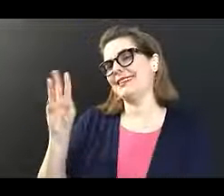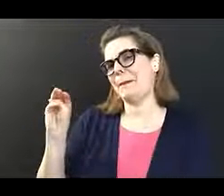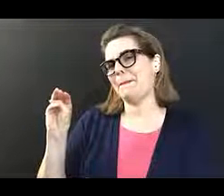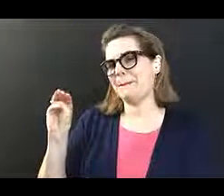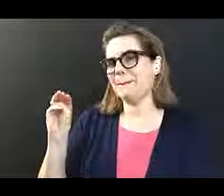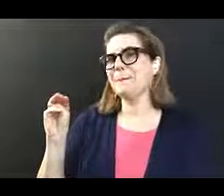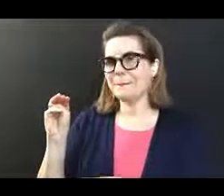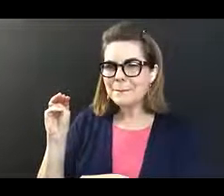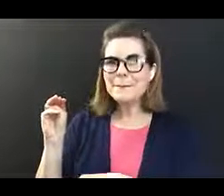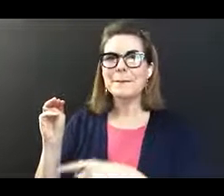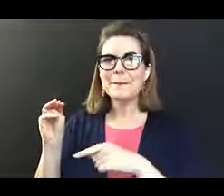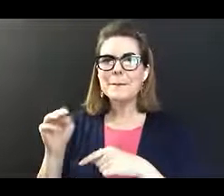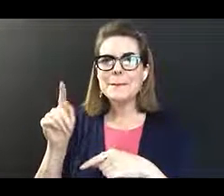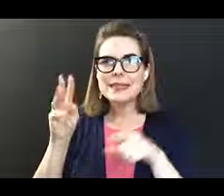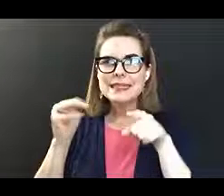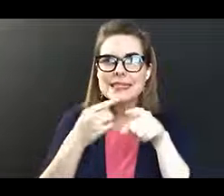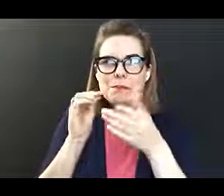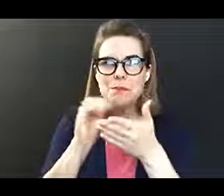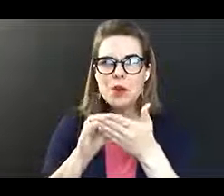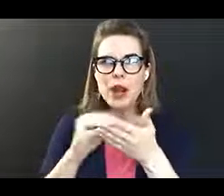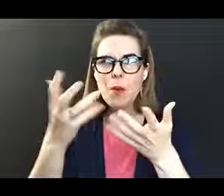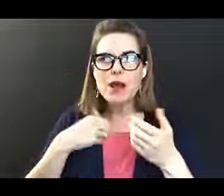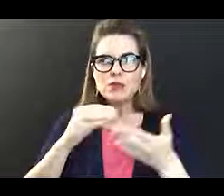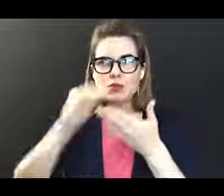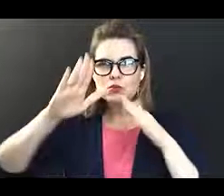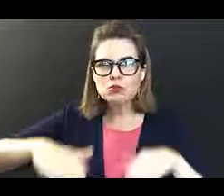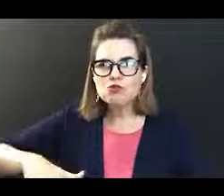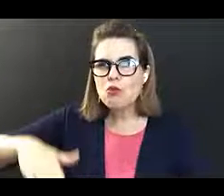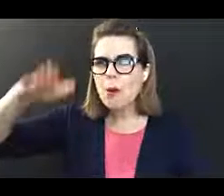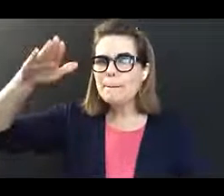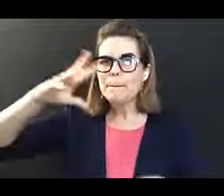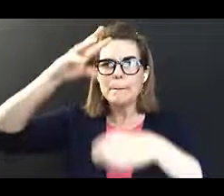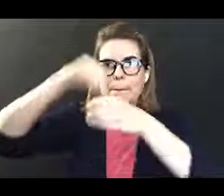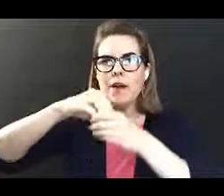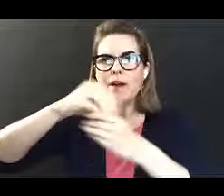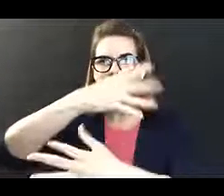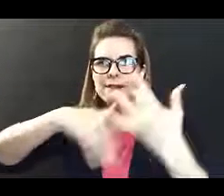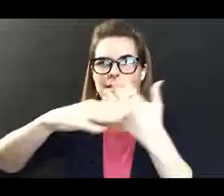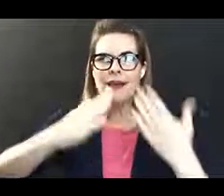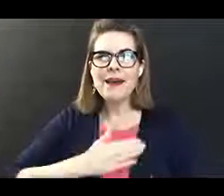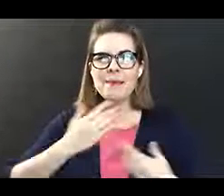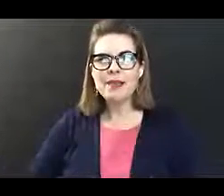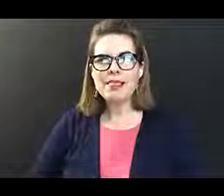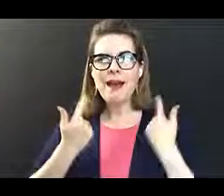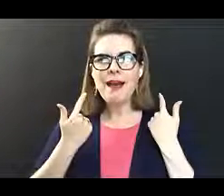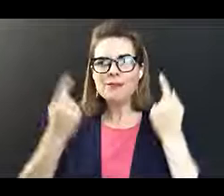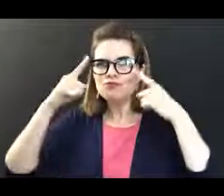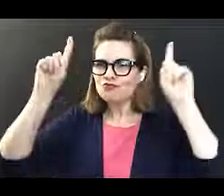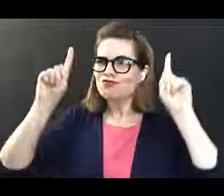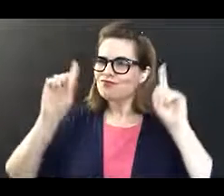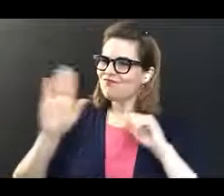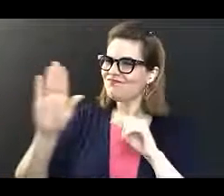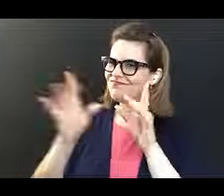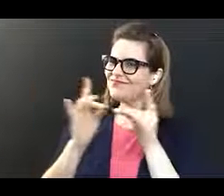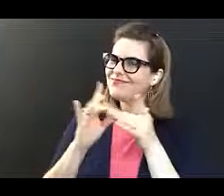students to grow up, make positive contributions to society, and have happy and fulfilling lives. Yes. Thanks, Tim Shaw.